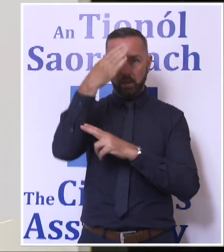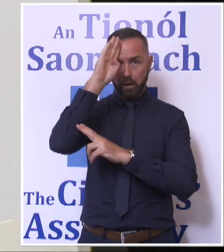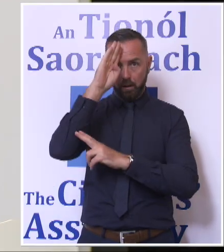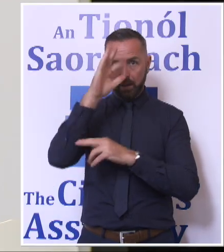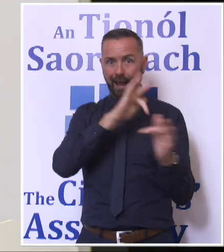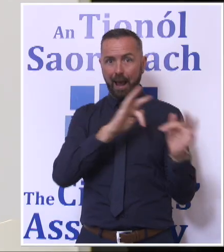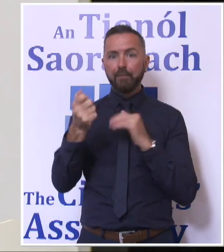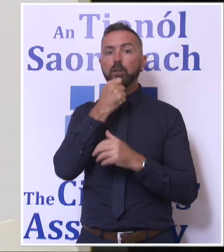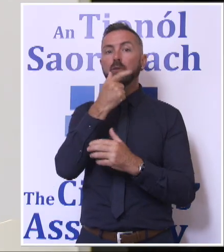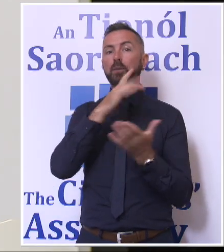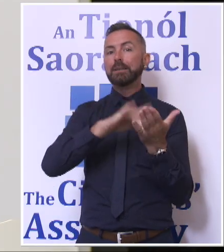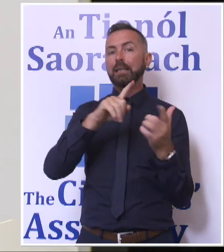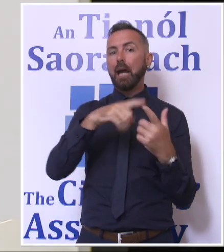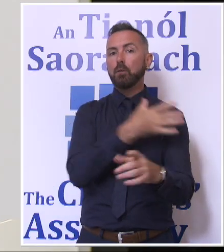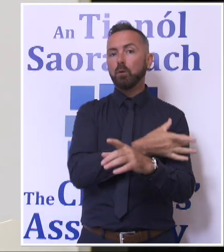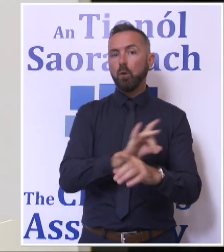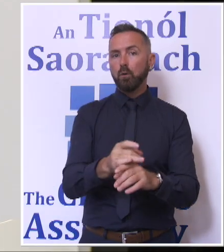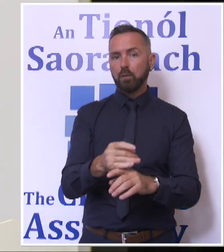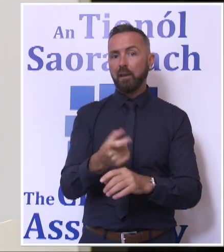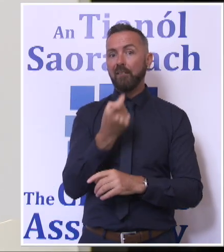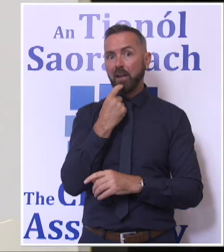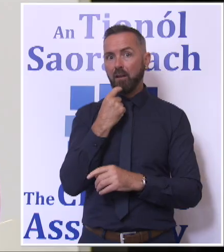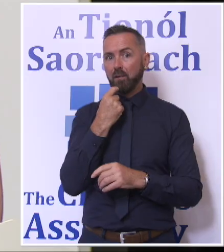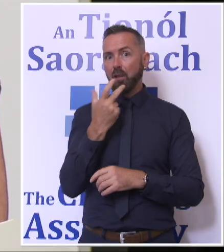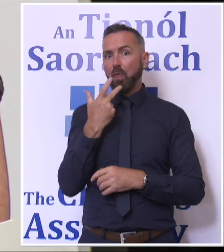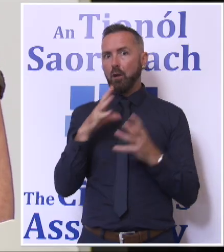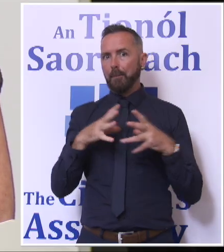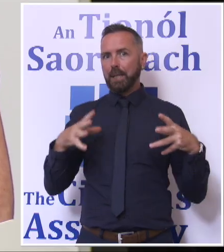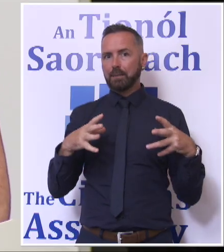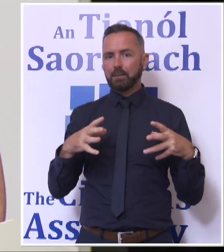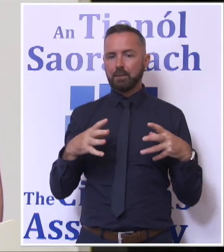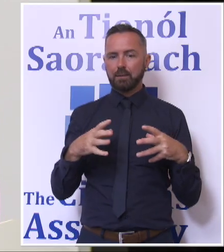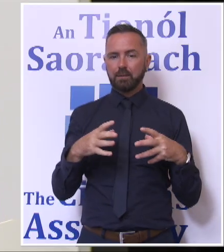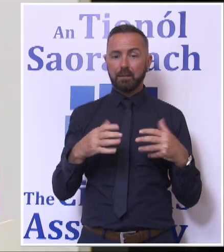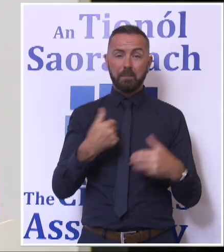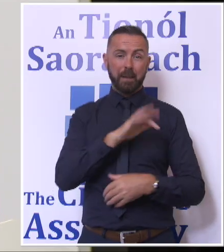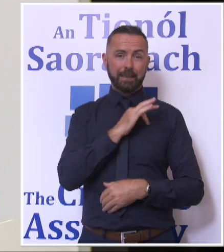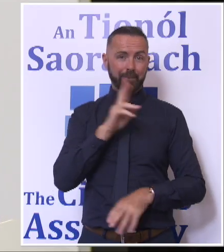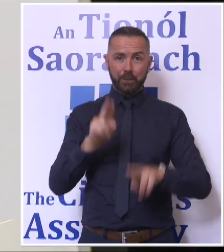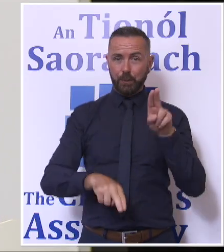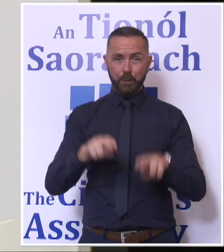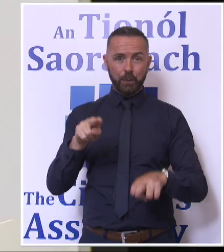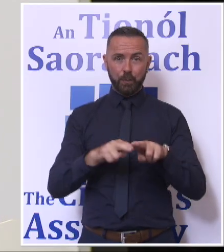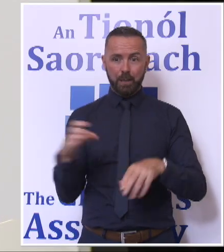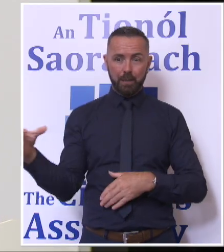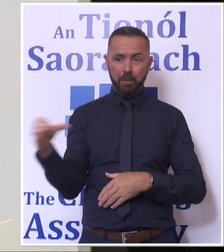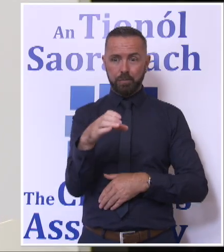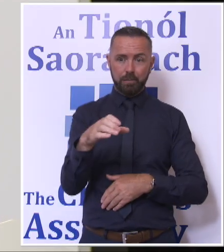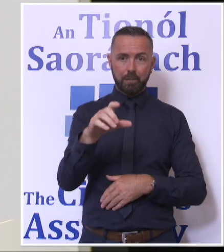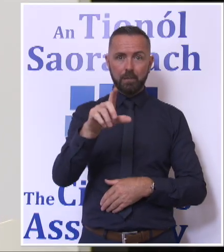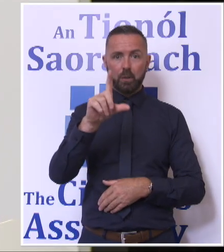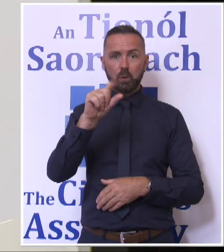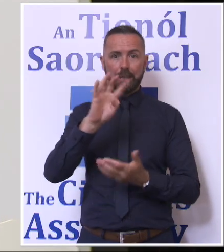after Dublin City and Cork County. In comparison to most politicians, I'm brand new. I was elected in 2019 as a